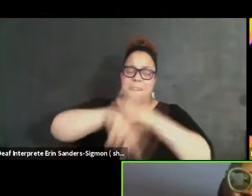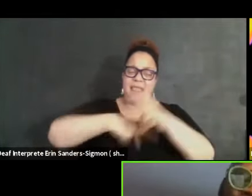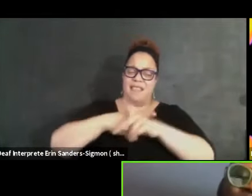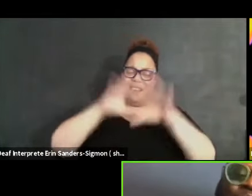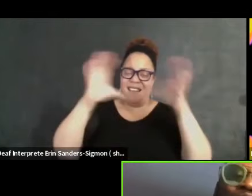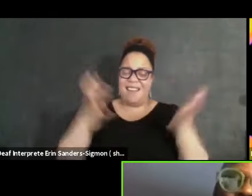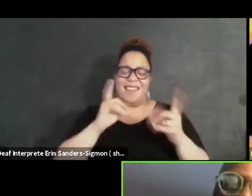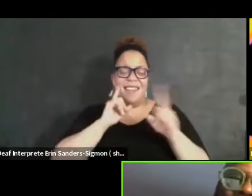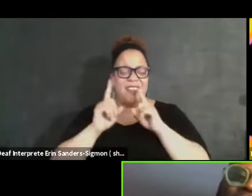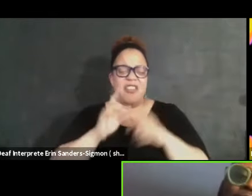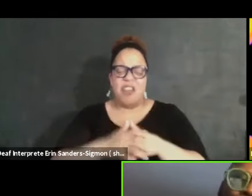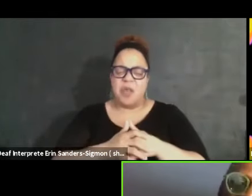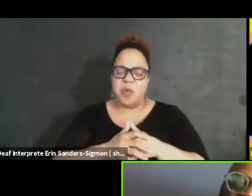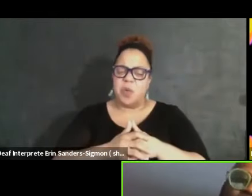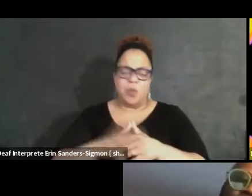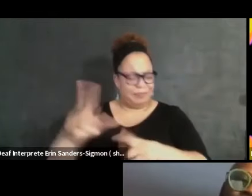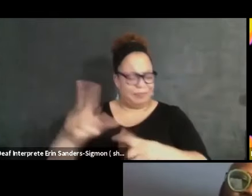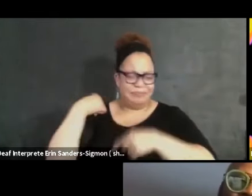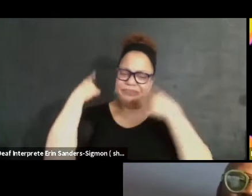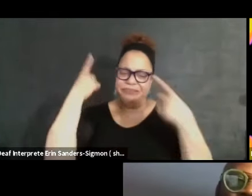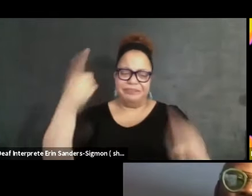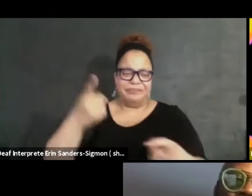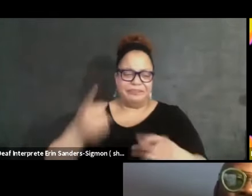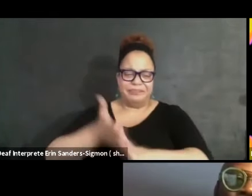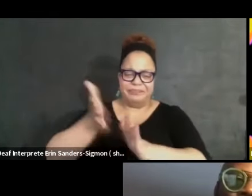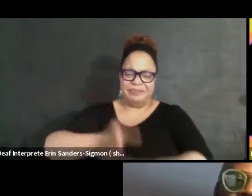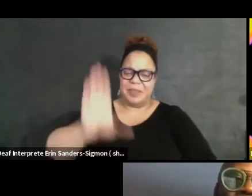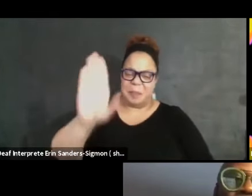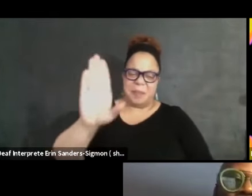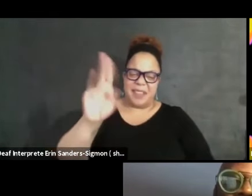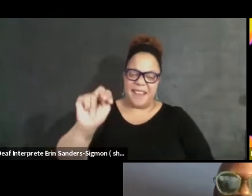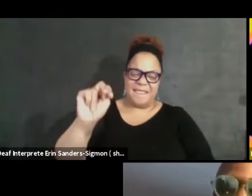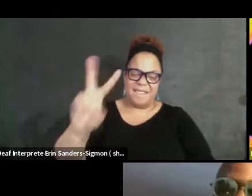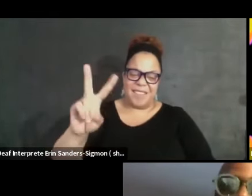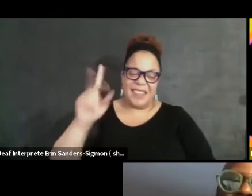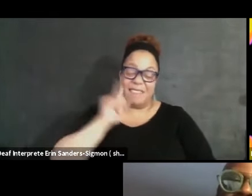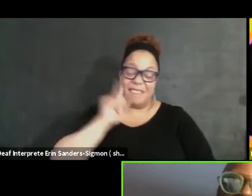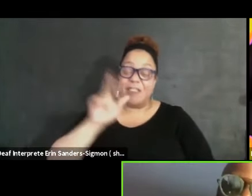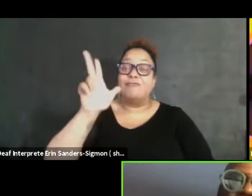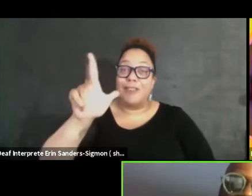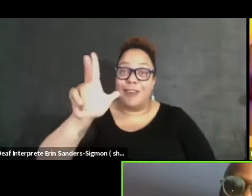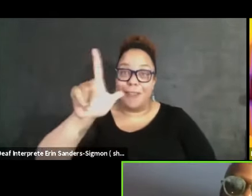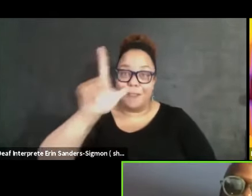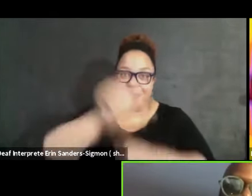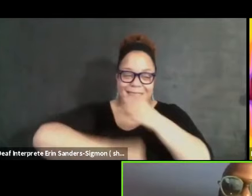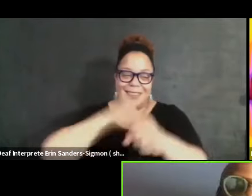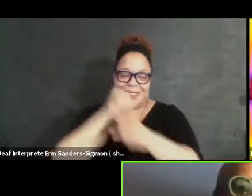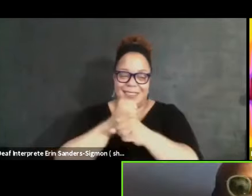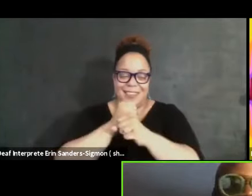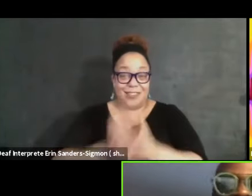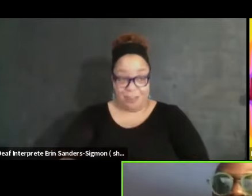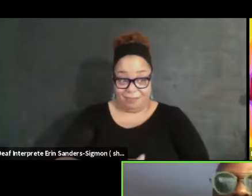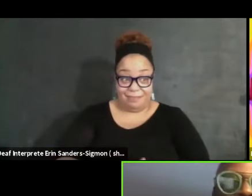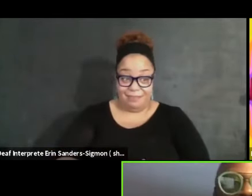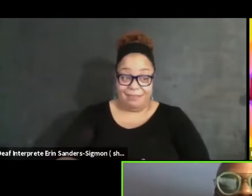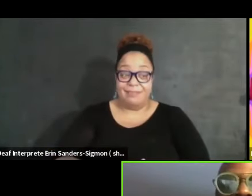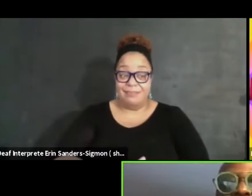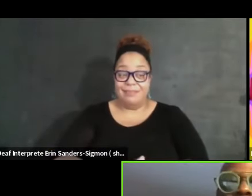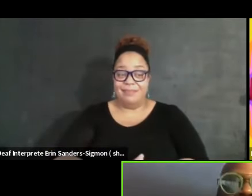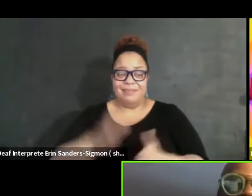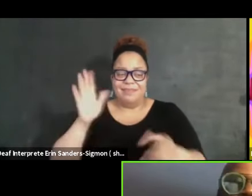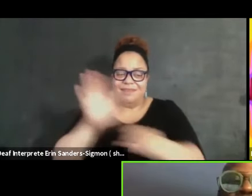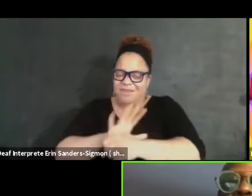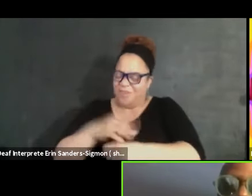has been doing for 23 years. For a full generation, young poets